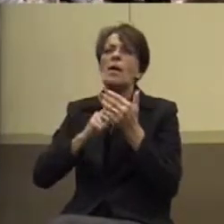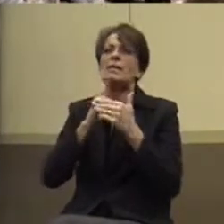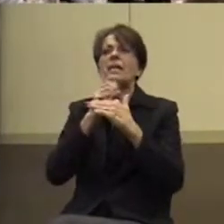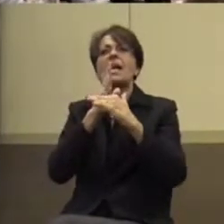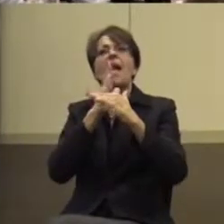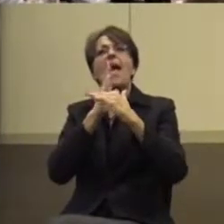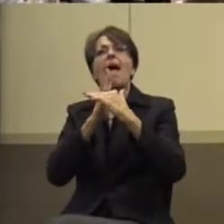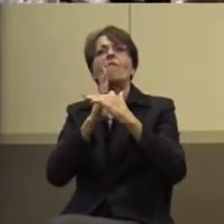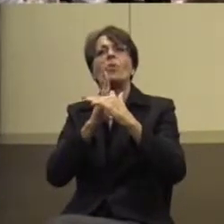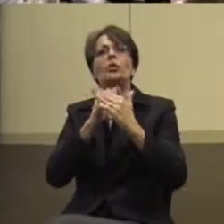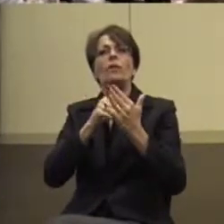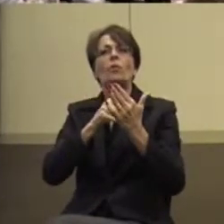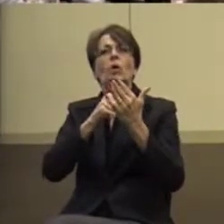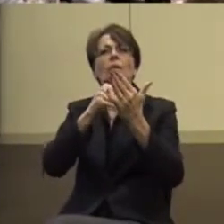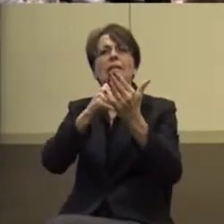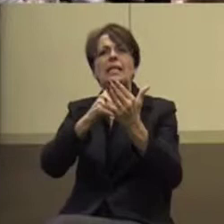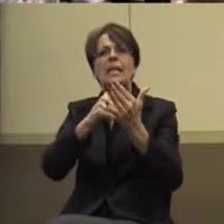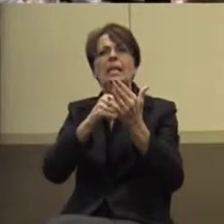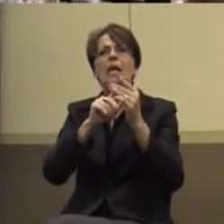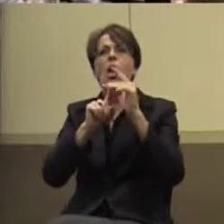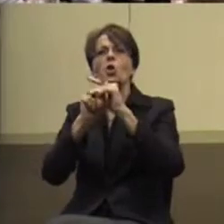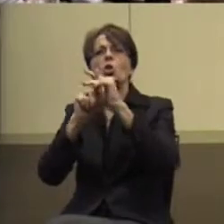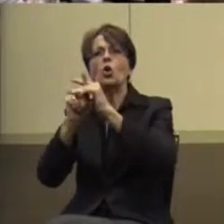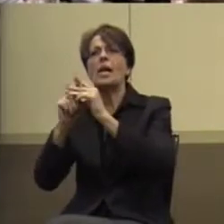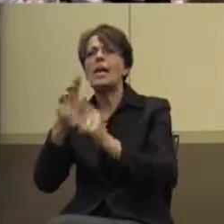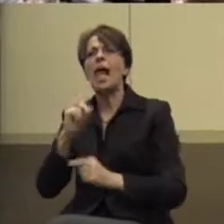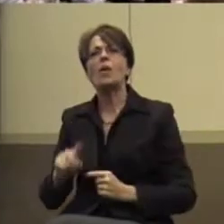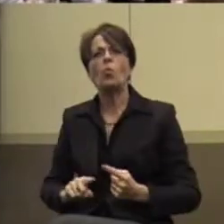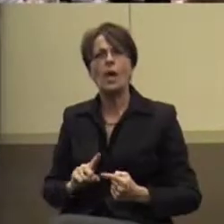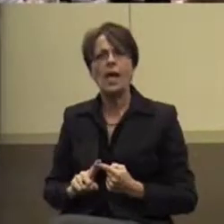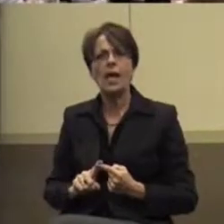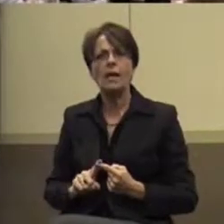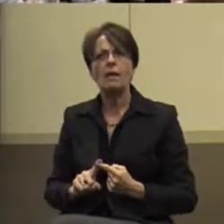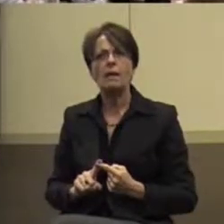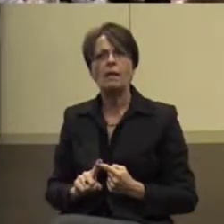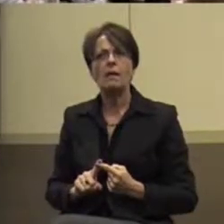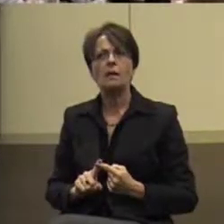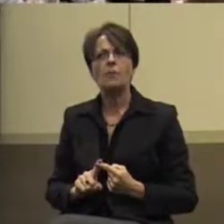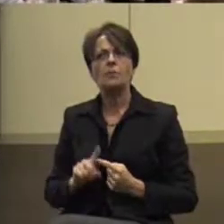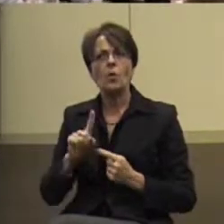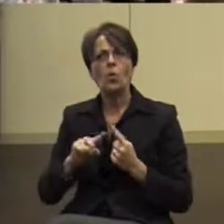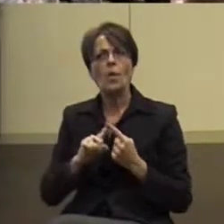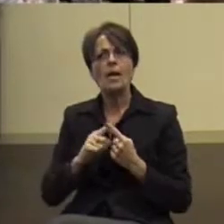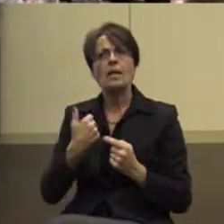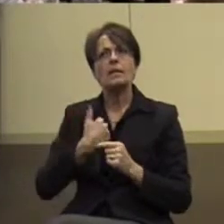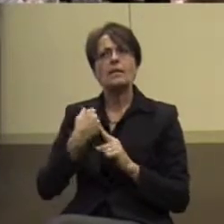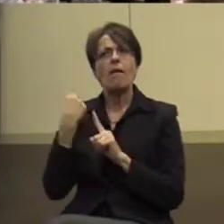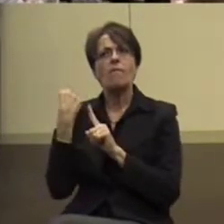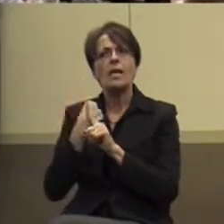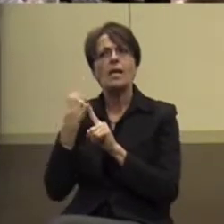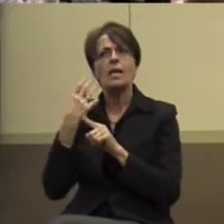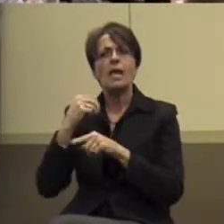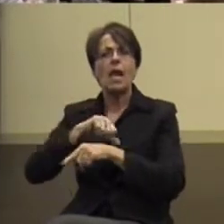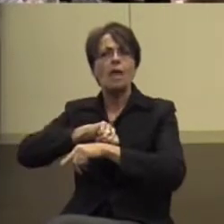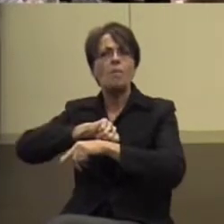be an average frequency that it's occurring, and when is it occurring? The self-hitting,